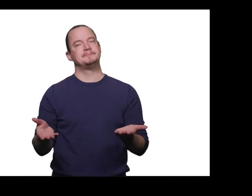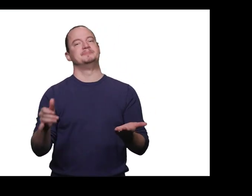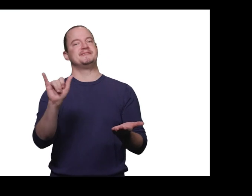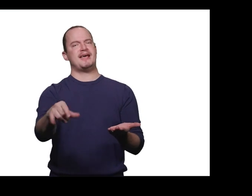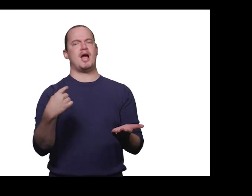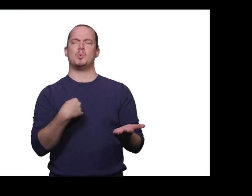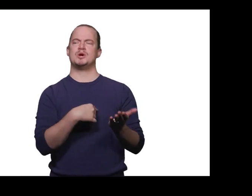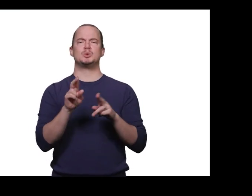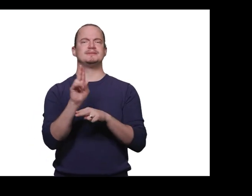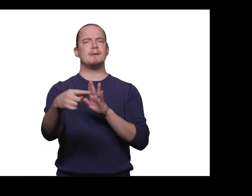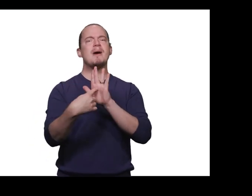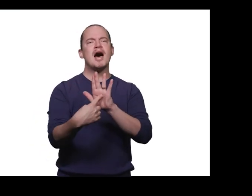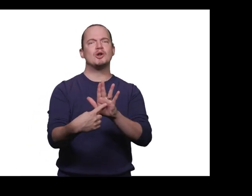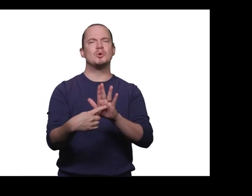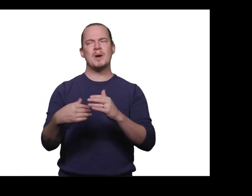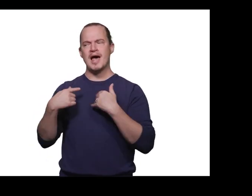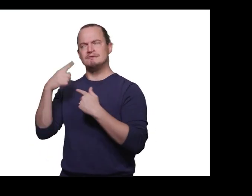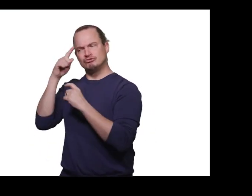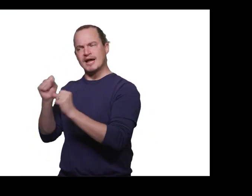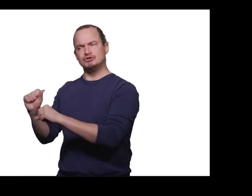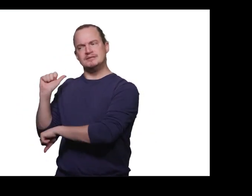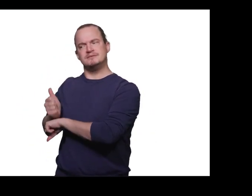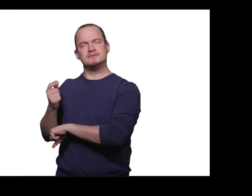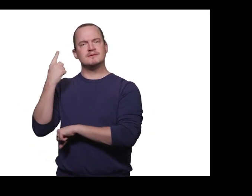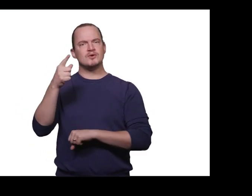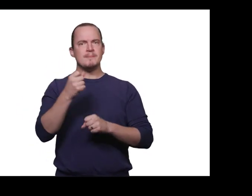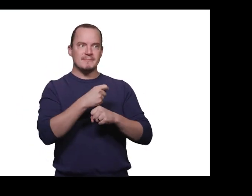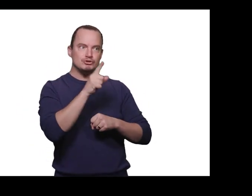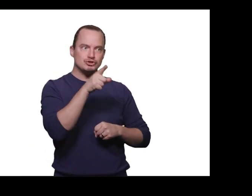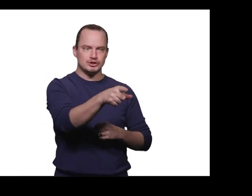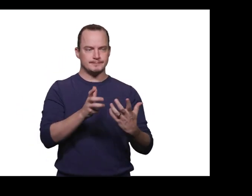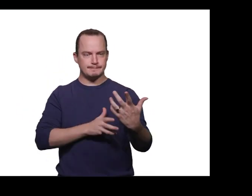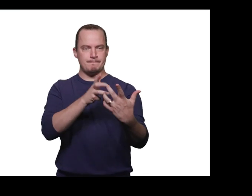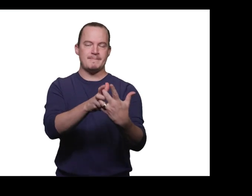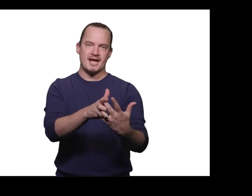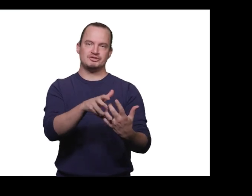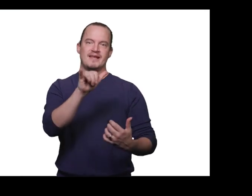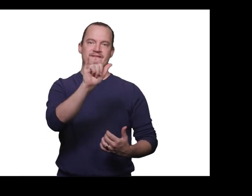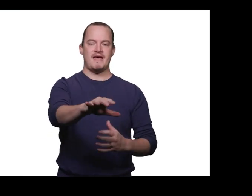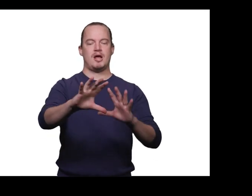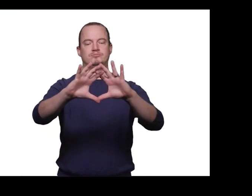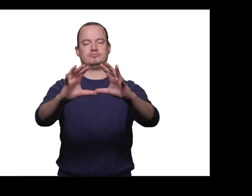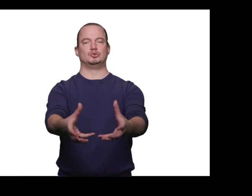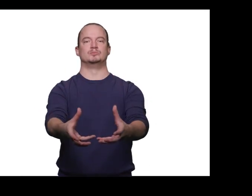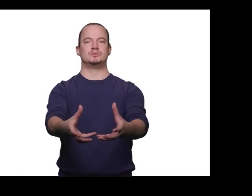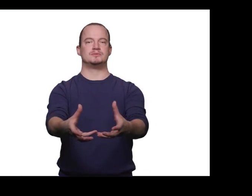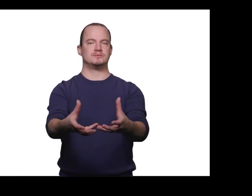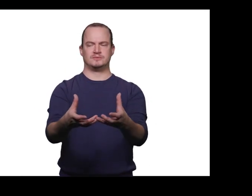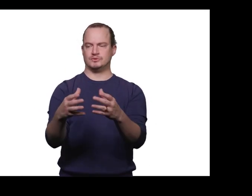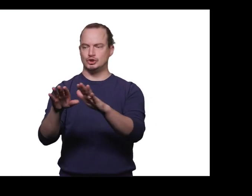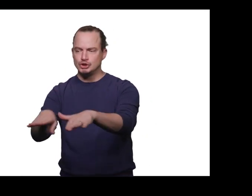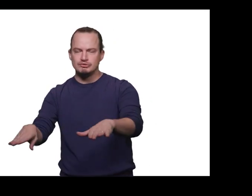several strategies to ensure that each individual residency is tailored to the needs of individual children, the group, and the